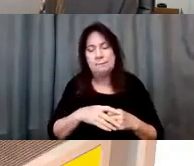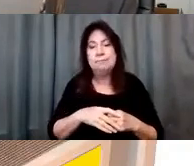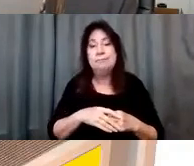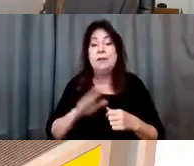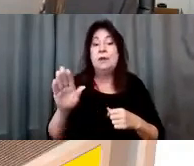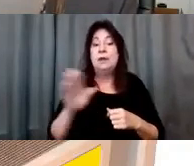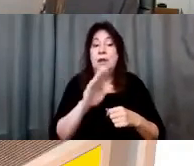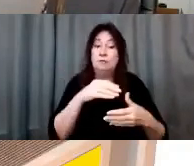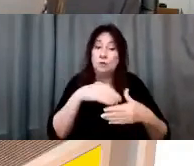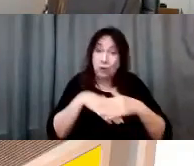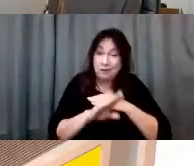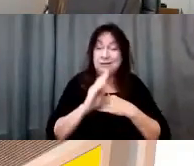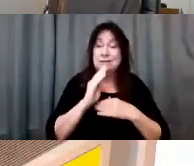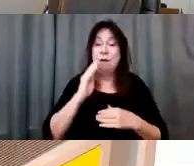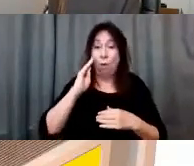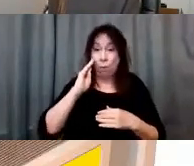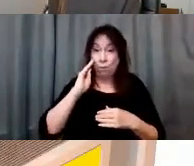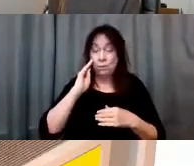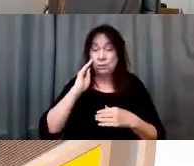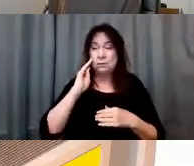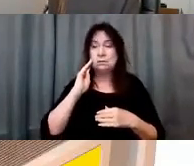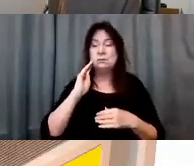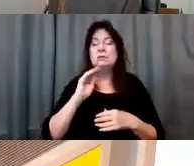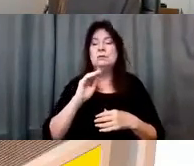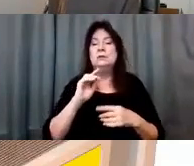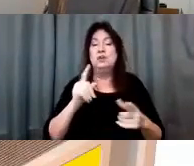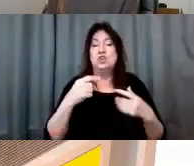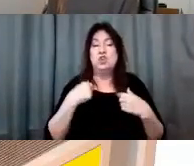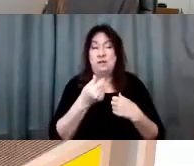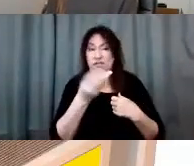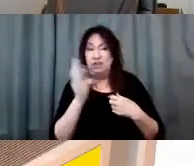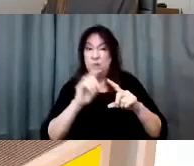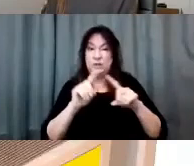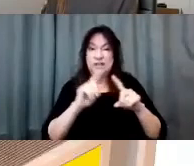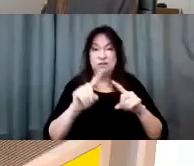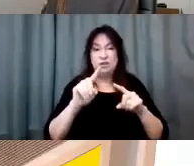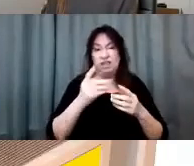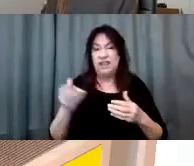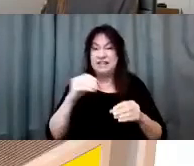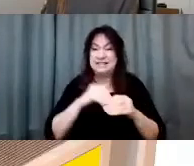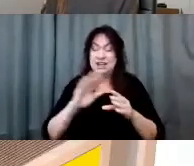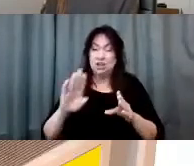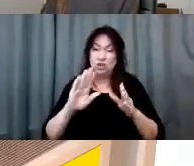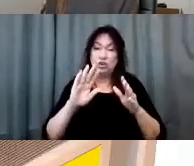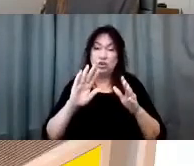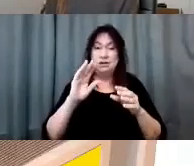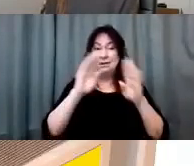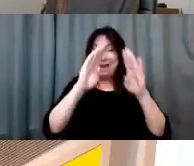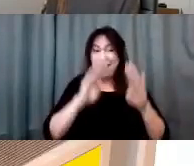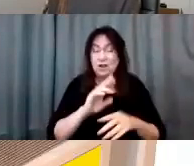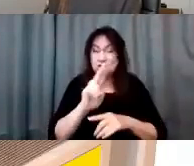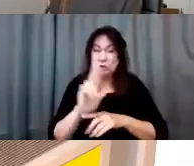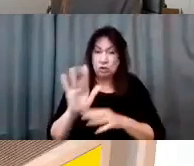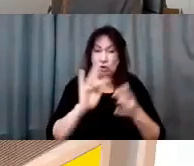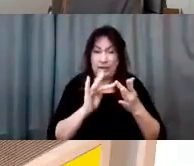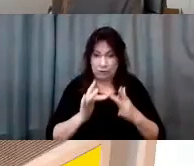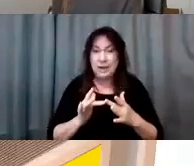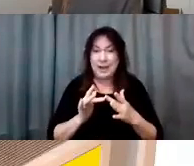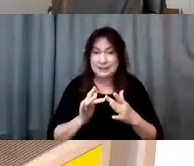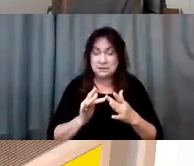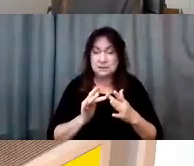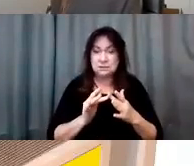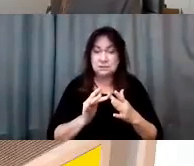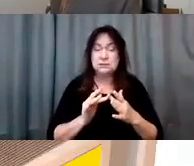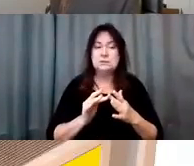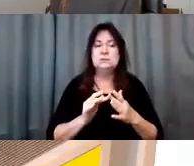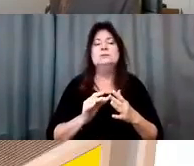logging in from home and you have a few different devices in your house using your internet, we recommend disconnecting